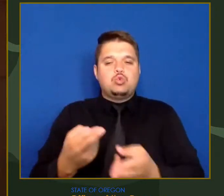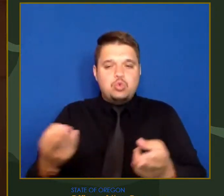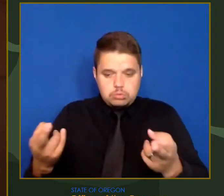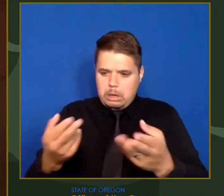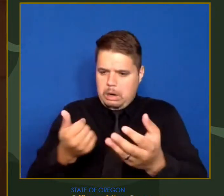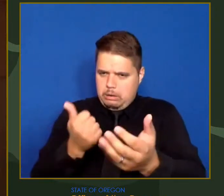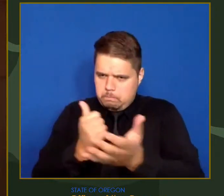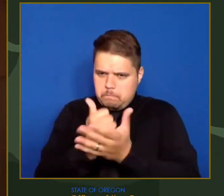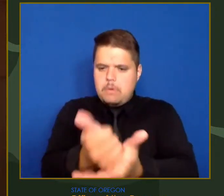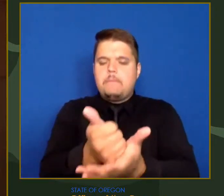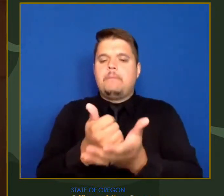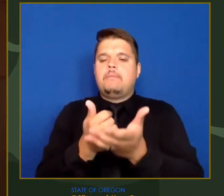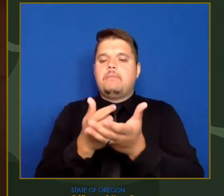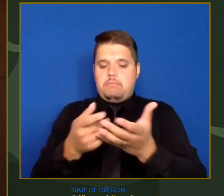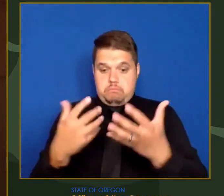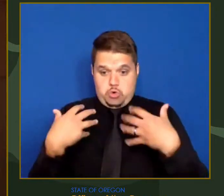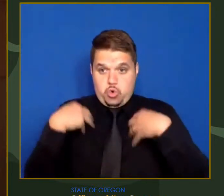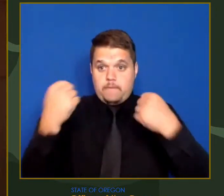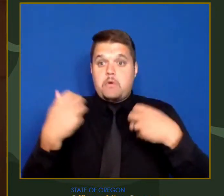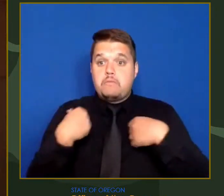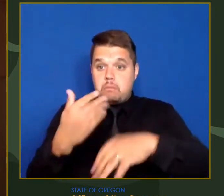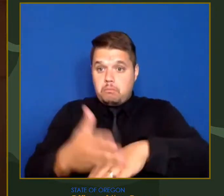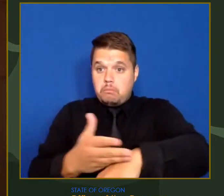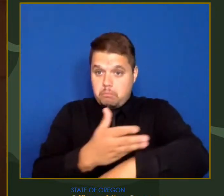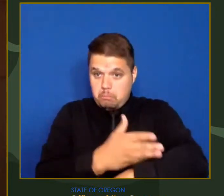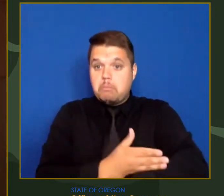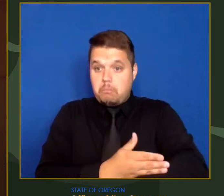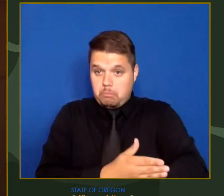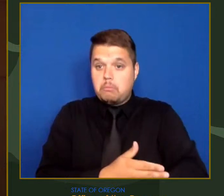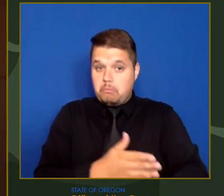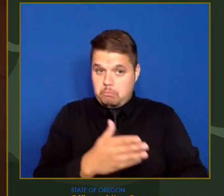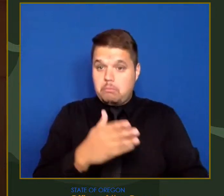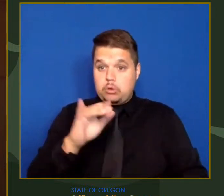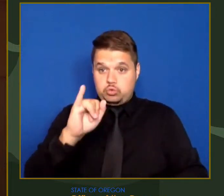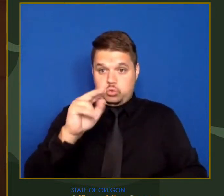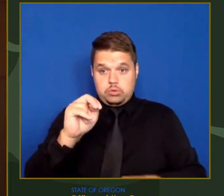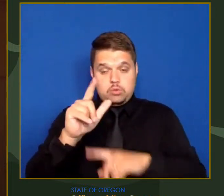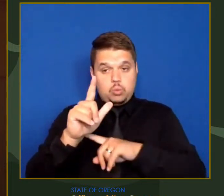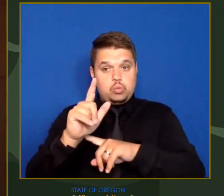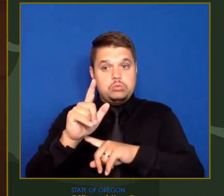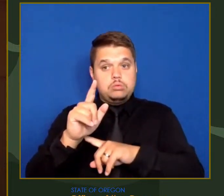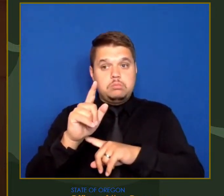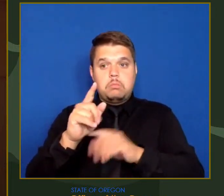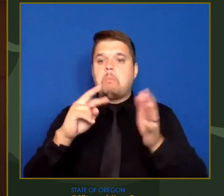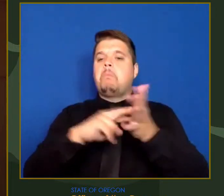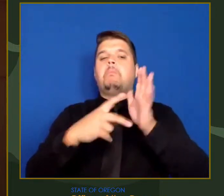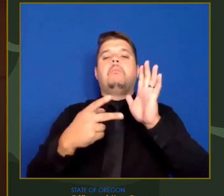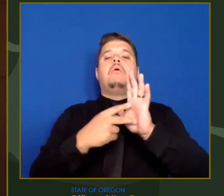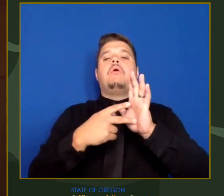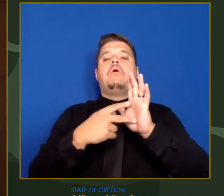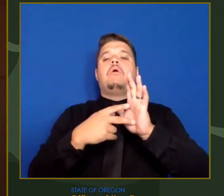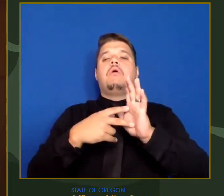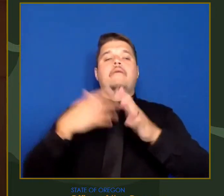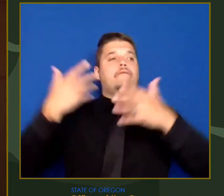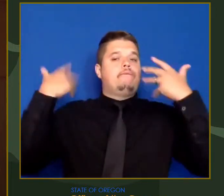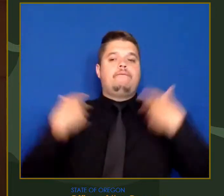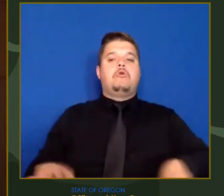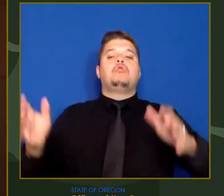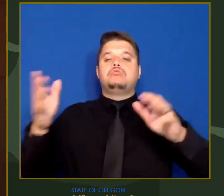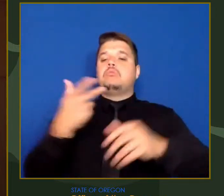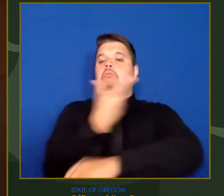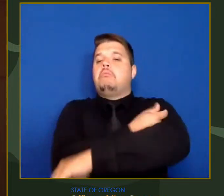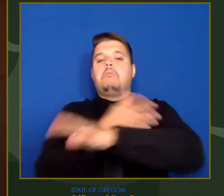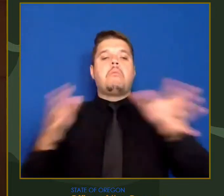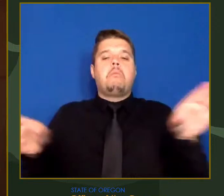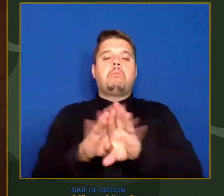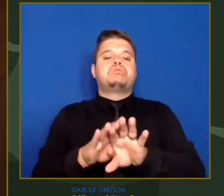over when we reach that time point, and we will need to continue to collaborate, partner with our federal